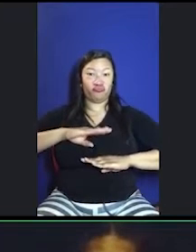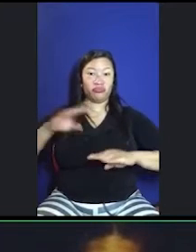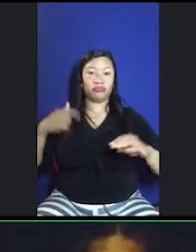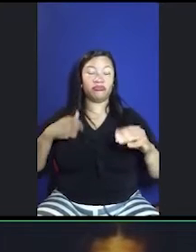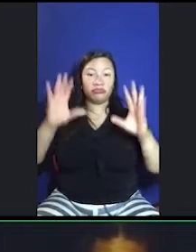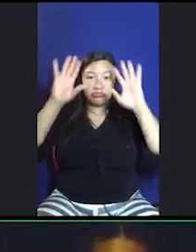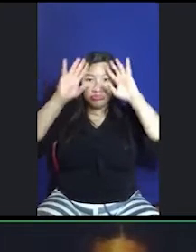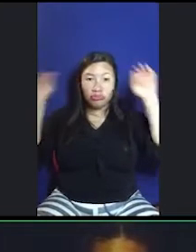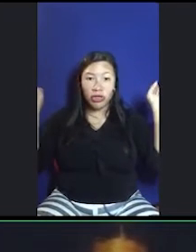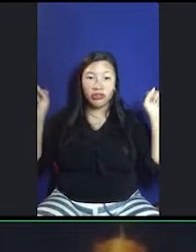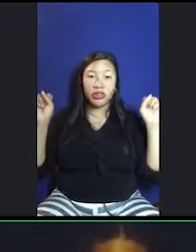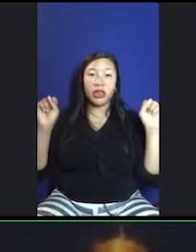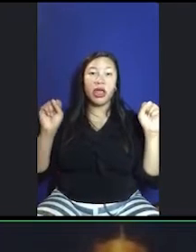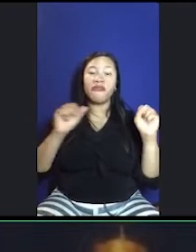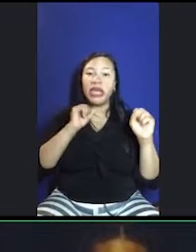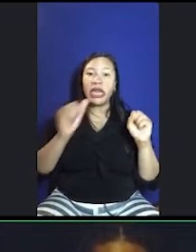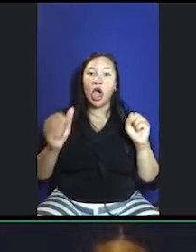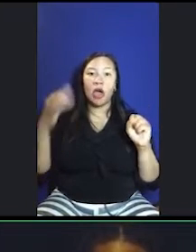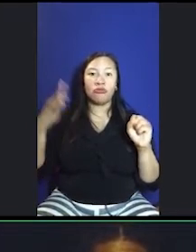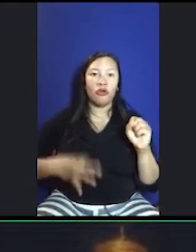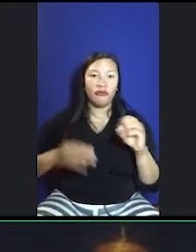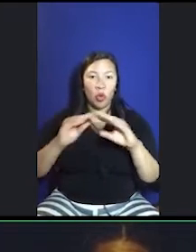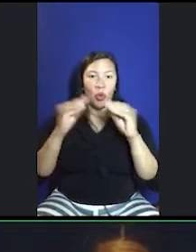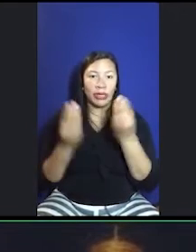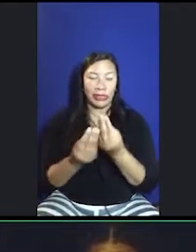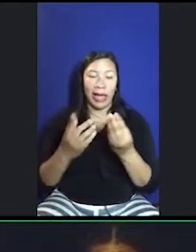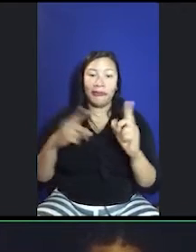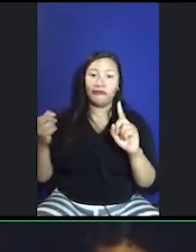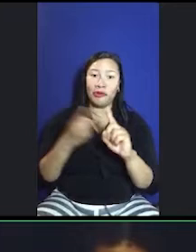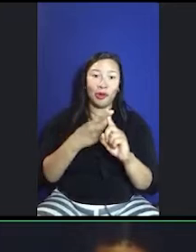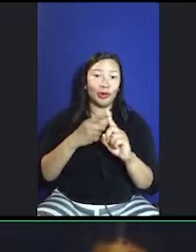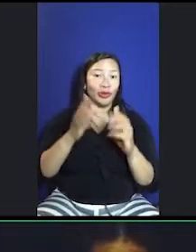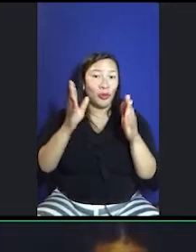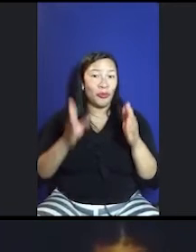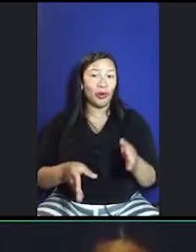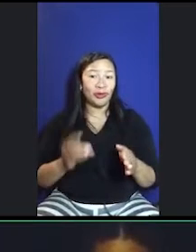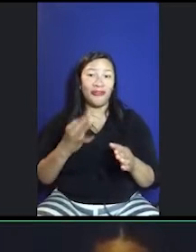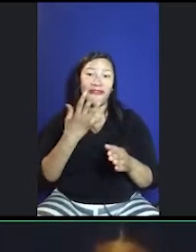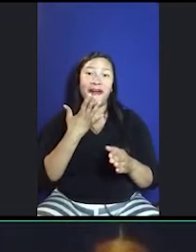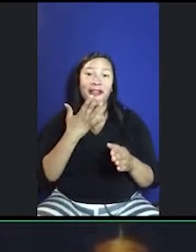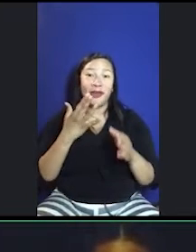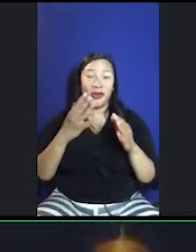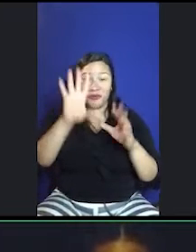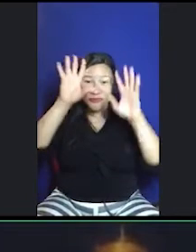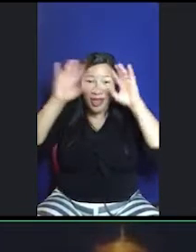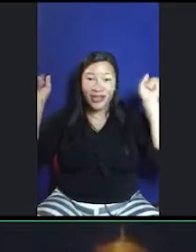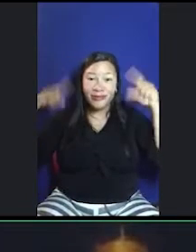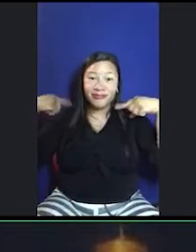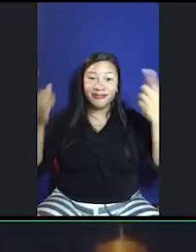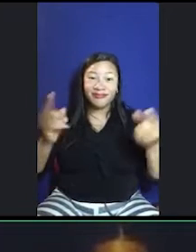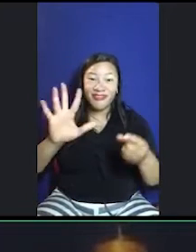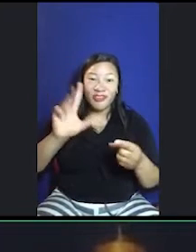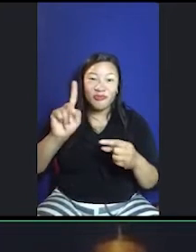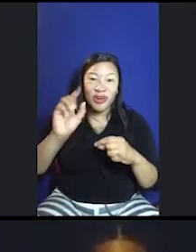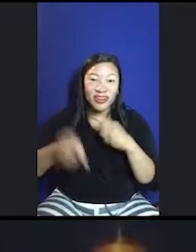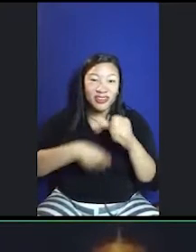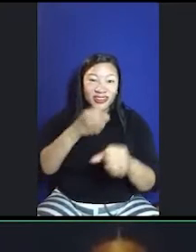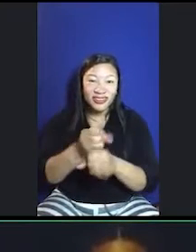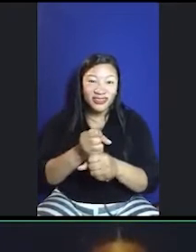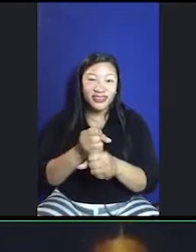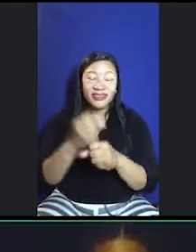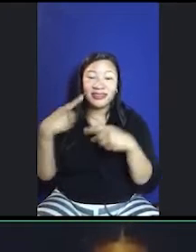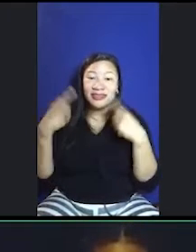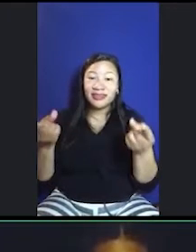of another nonprofit, first person of color president in Hey, 51 years since the go, organization was go, born. man.